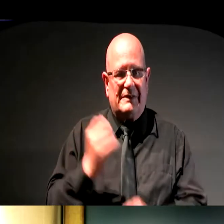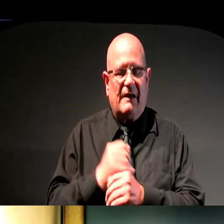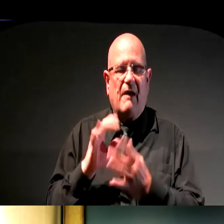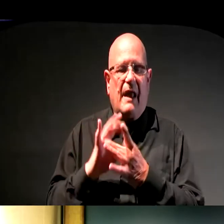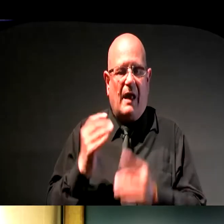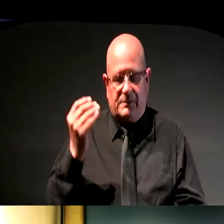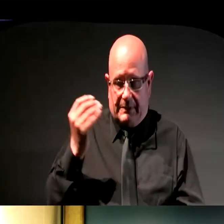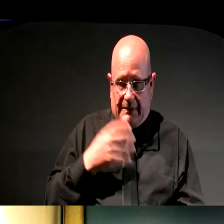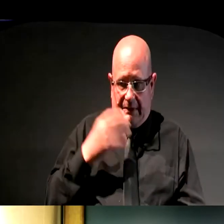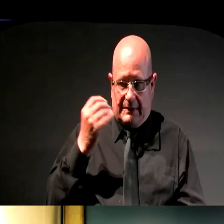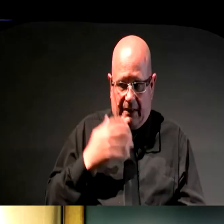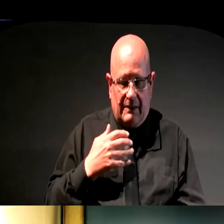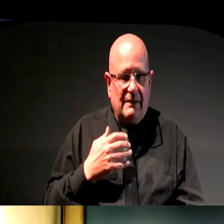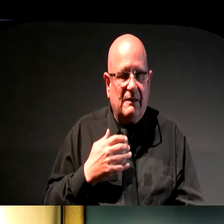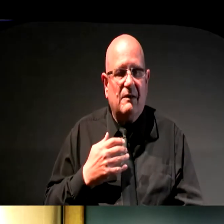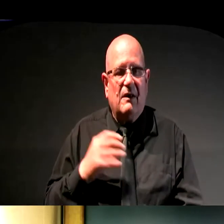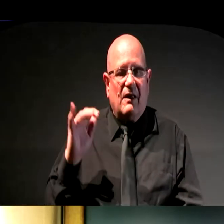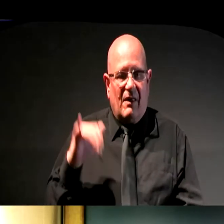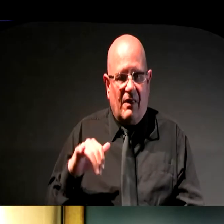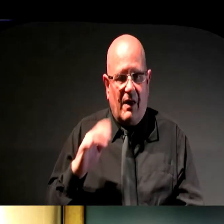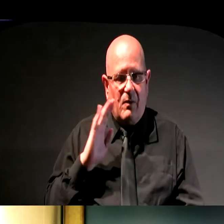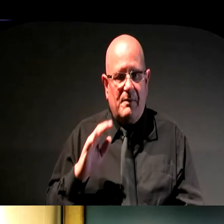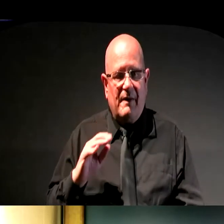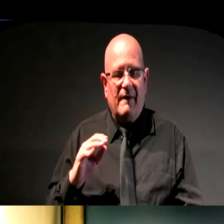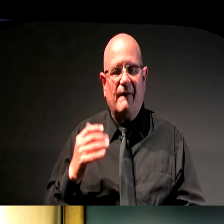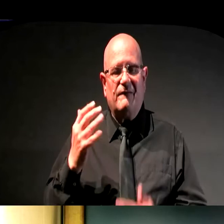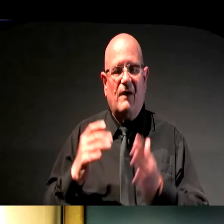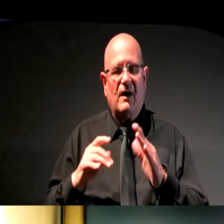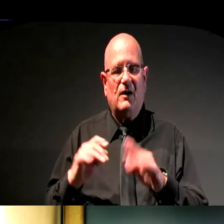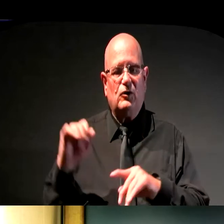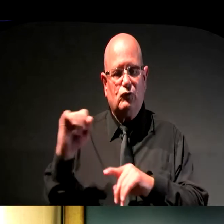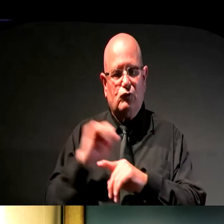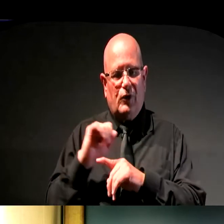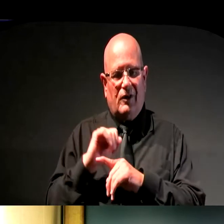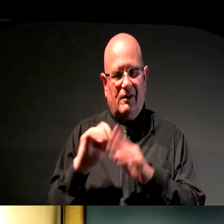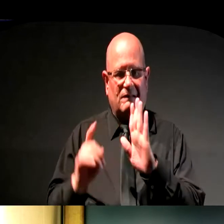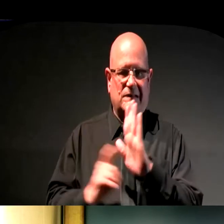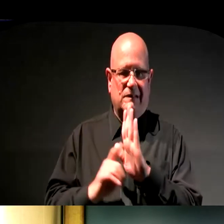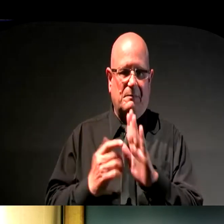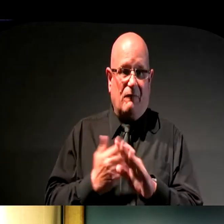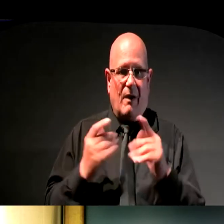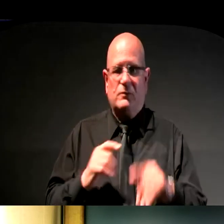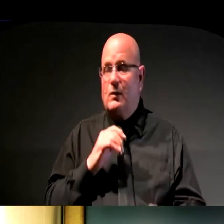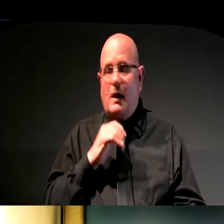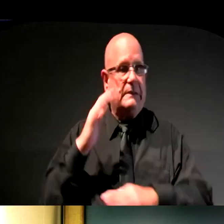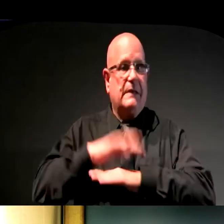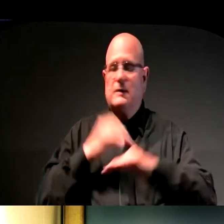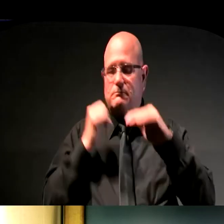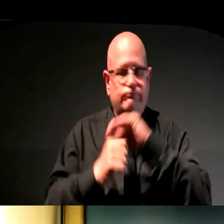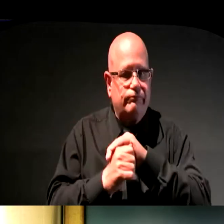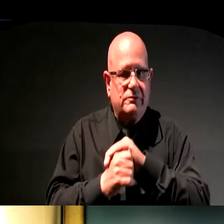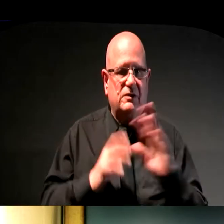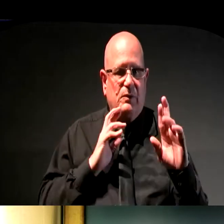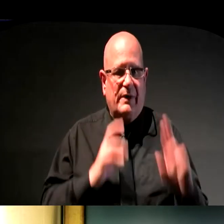like be announced that there was going to be a fire drill before it happened, so that he wouldn't like crawl under his desk, because that he reacts that way to